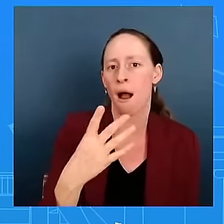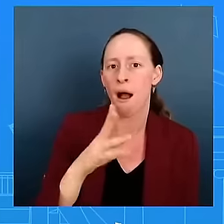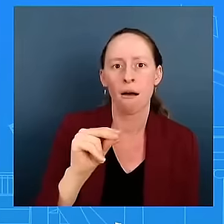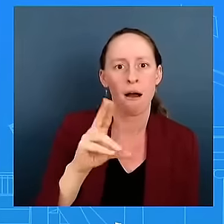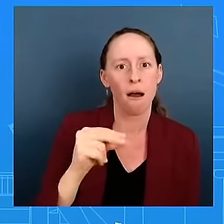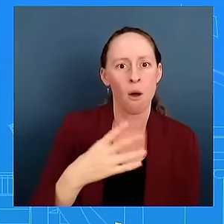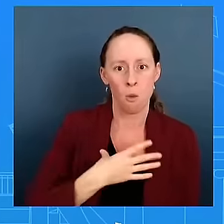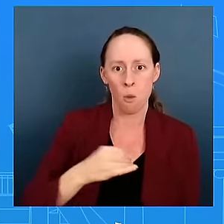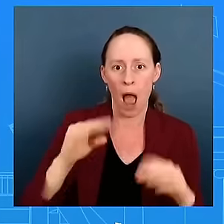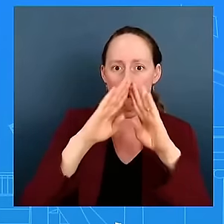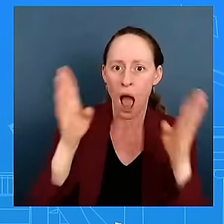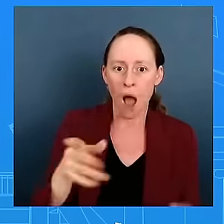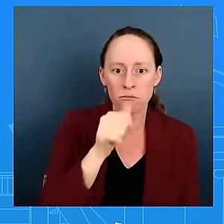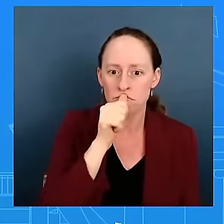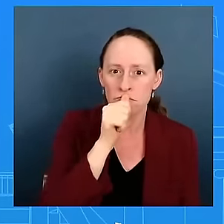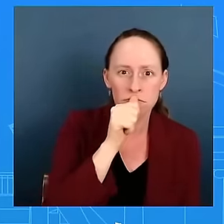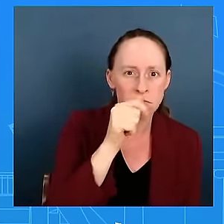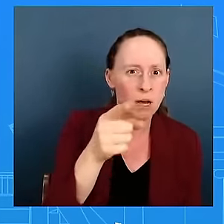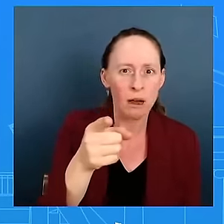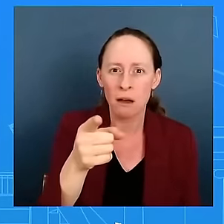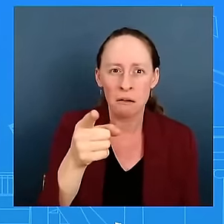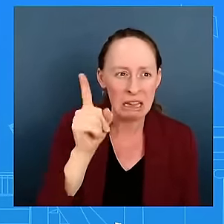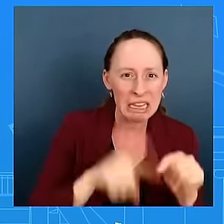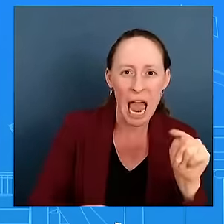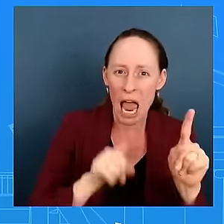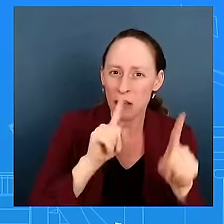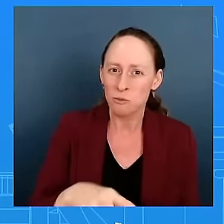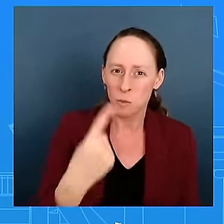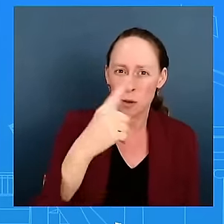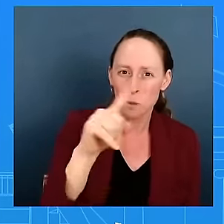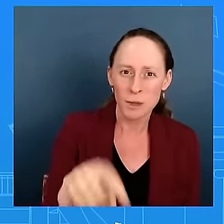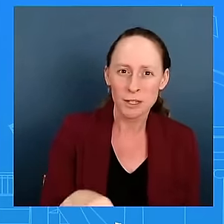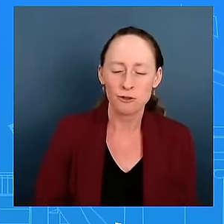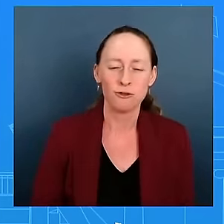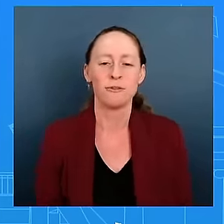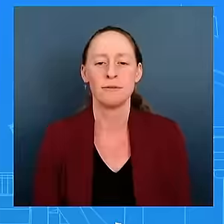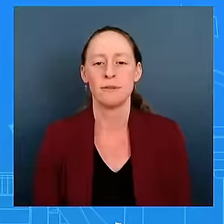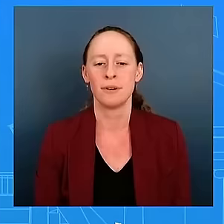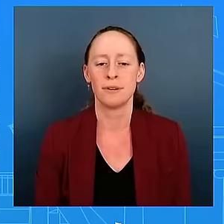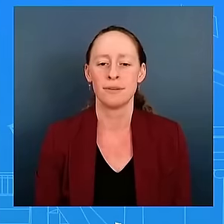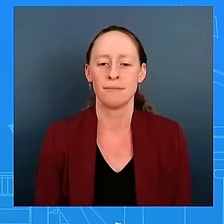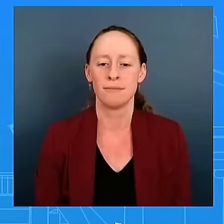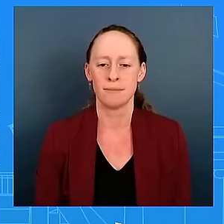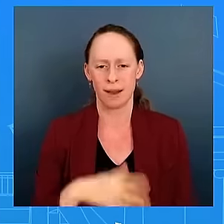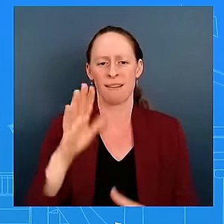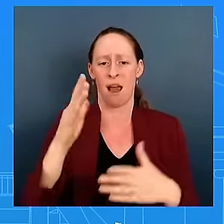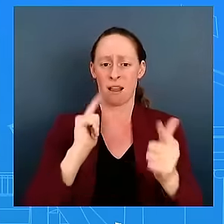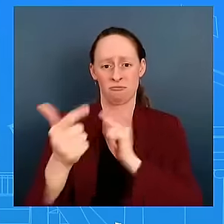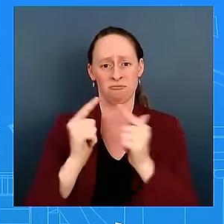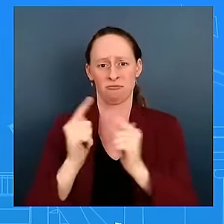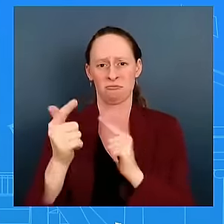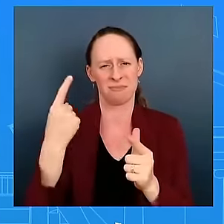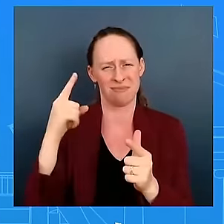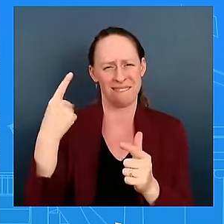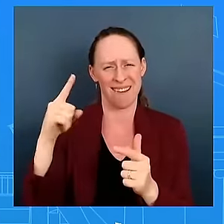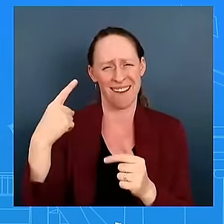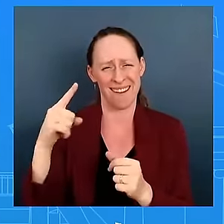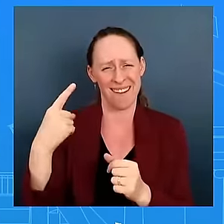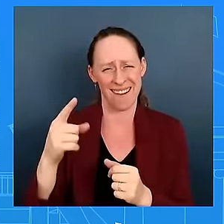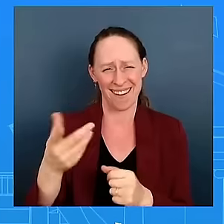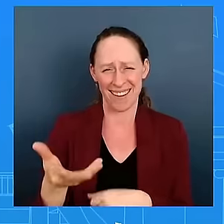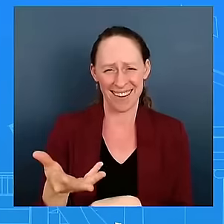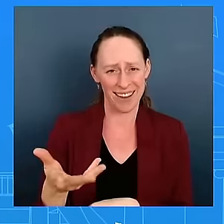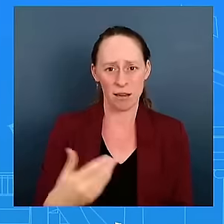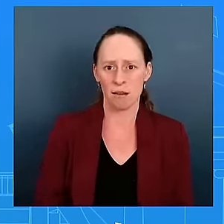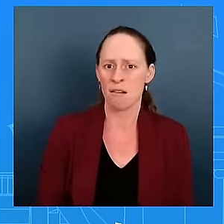There's no reason to get back and go back and forth and be in this aggressive way. We have a little miffed around here about how information's been shared with the press corps about here. What are you missed